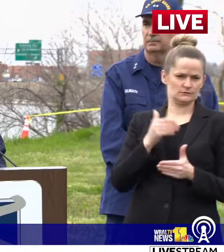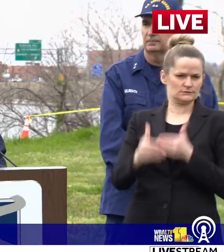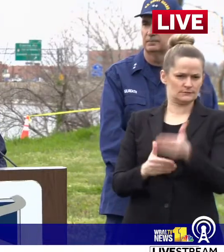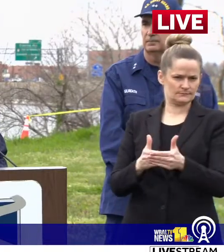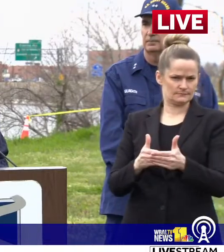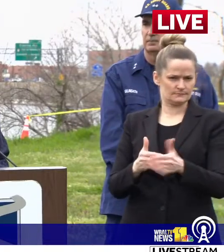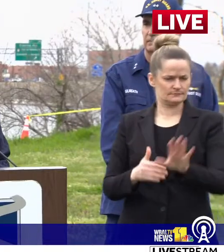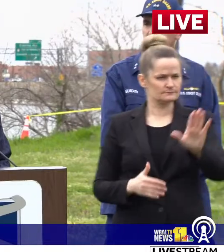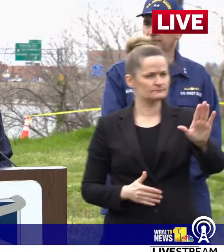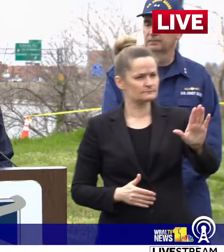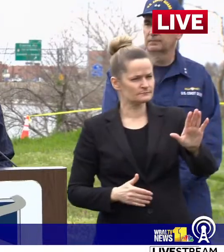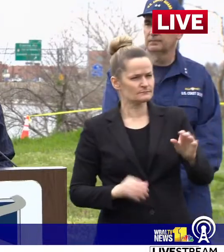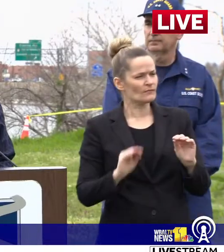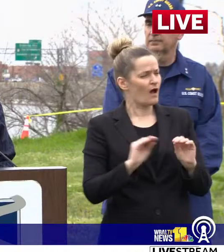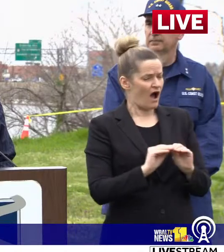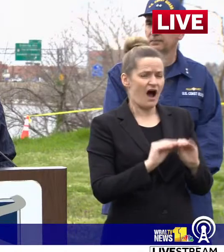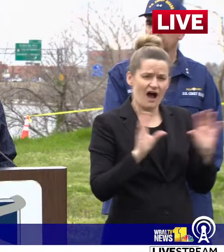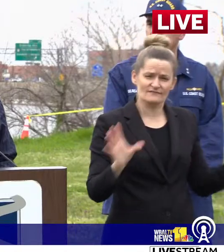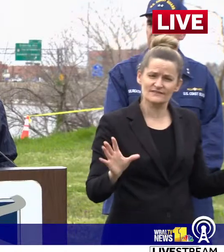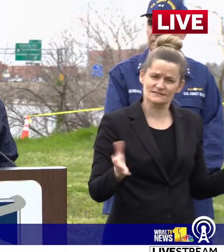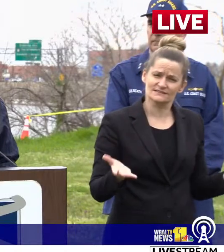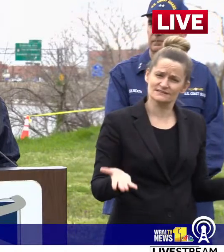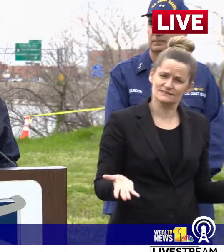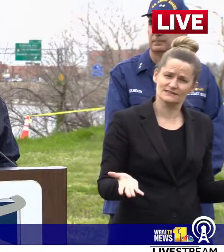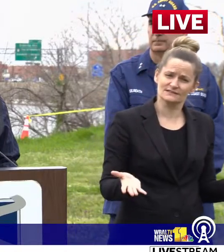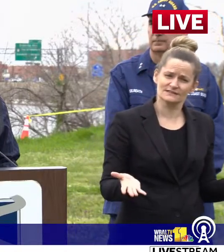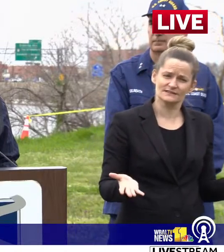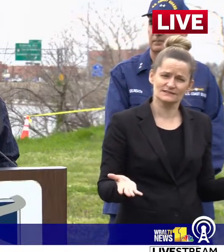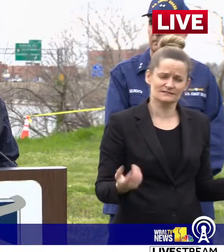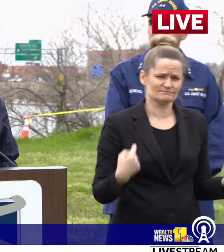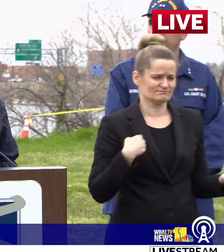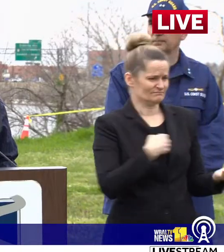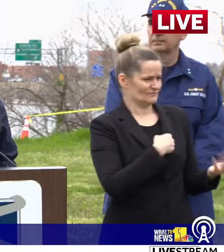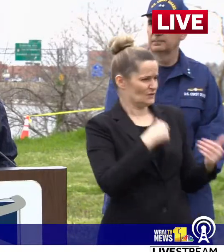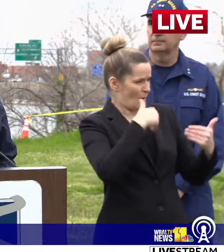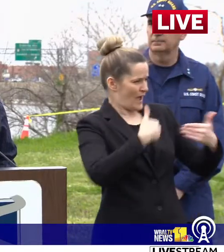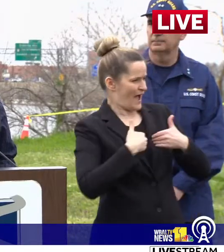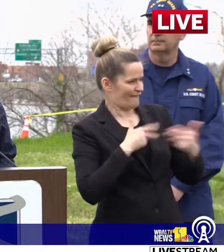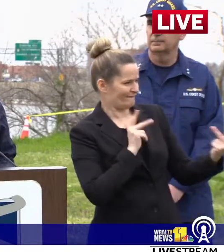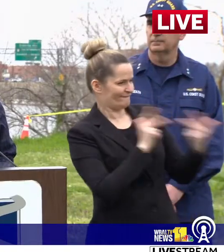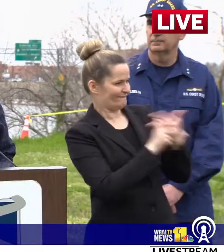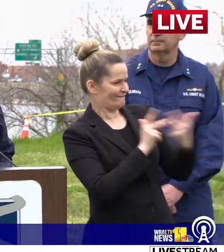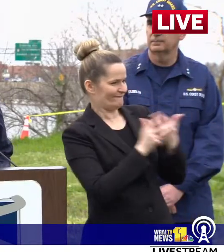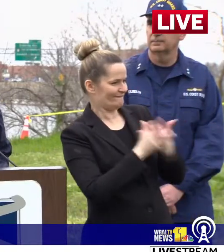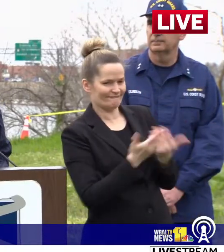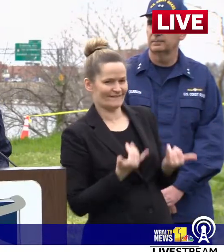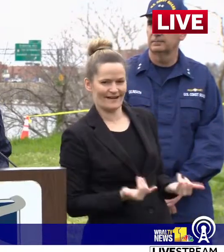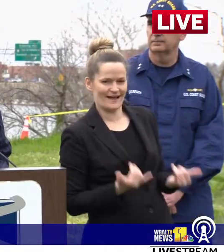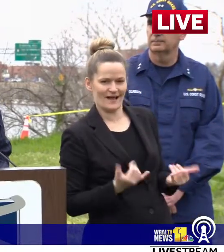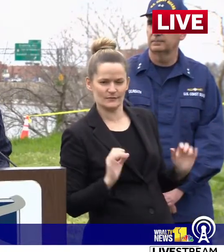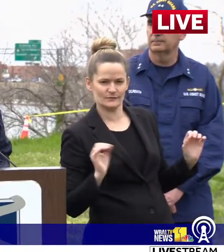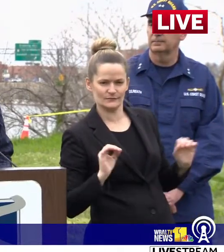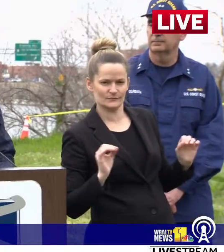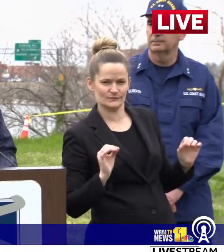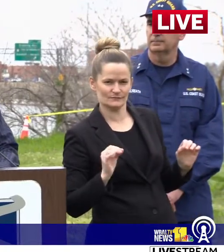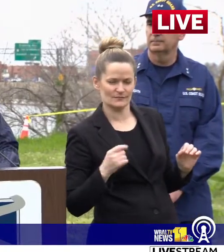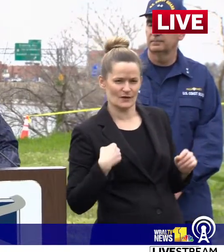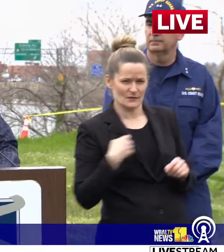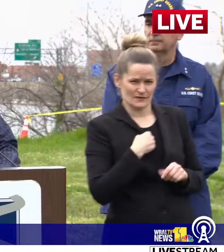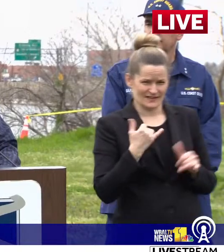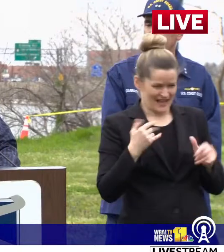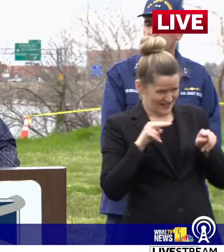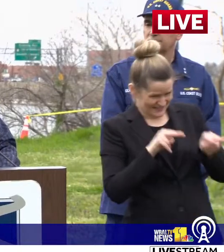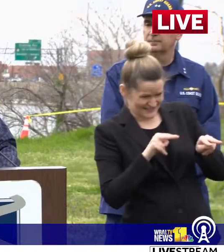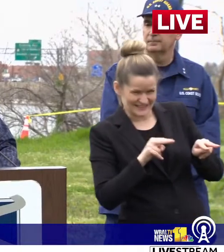lost obviously a tremendous amount of activity at the Port of Baltimore, there still is some activity going on at the Port of Baltimore, particularly at Trade Point